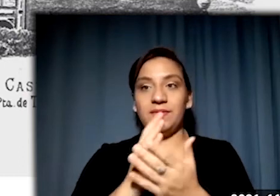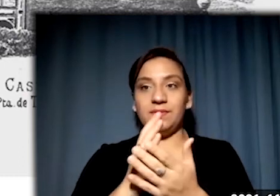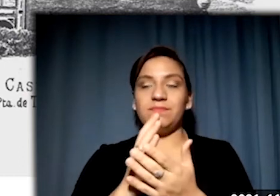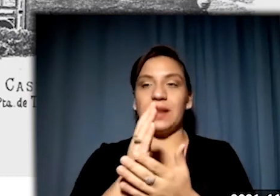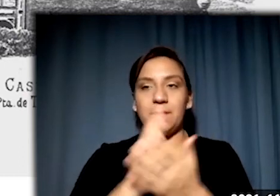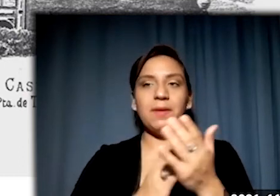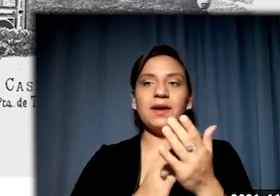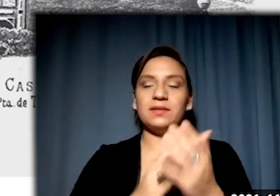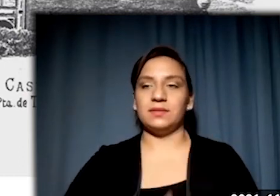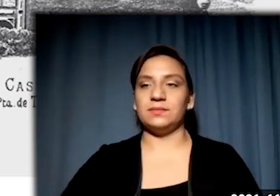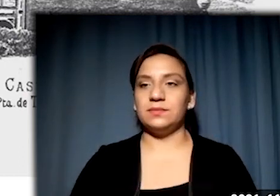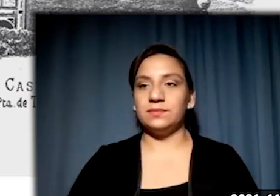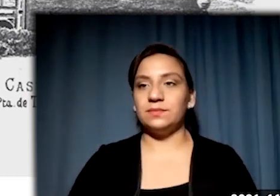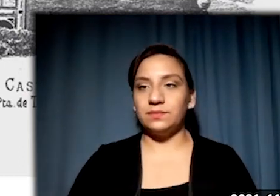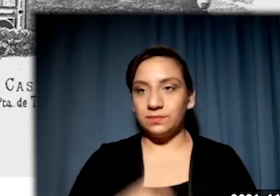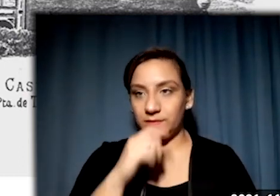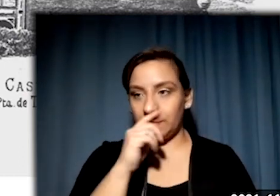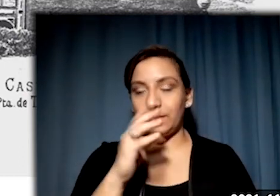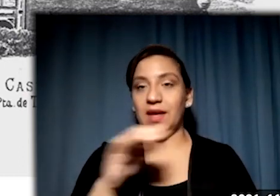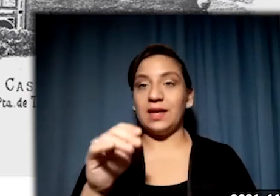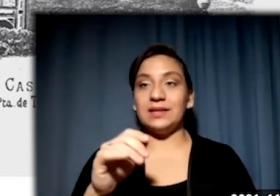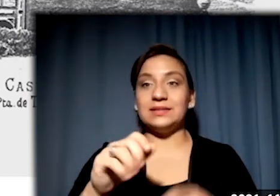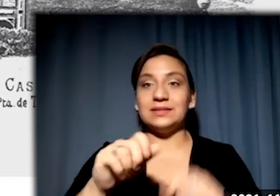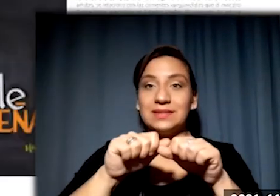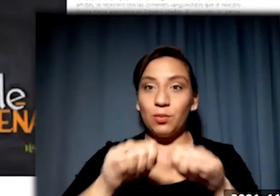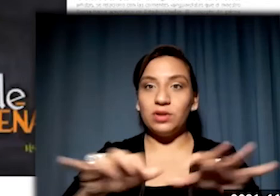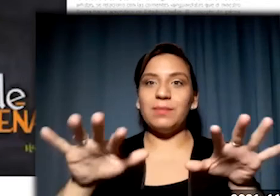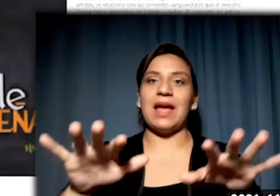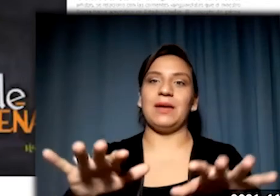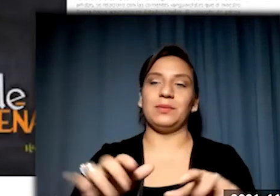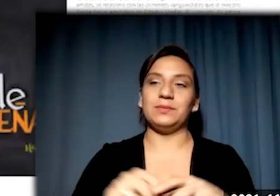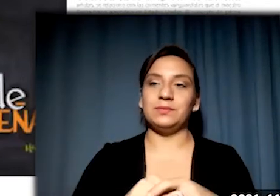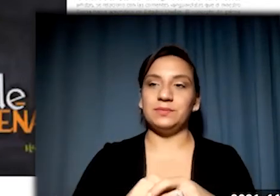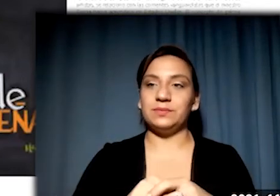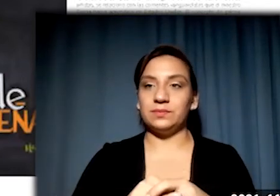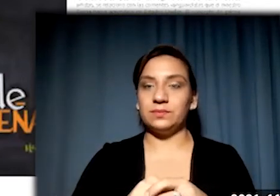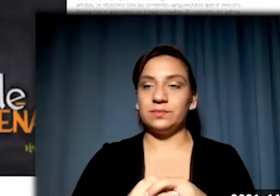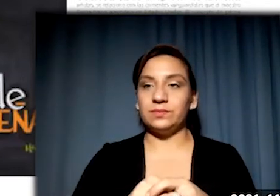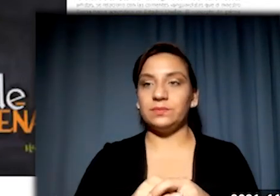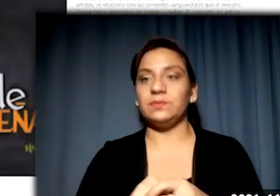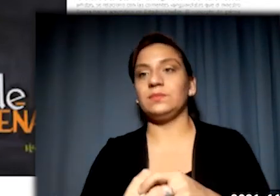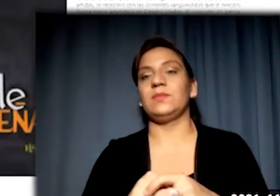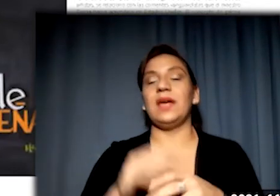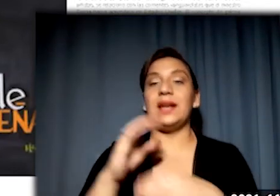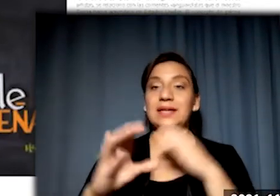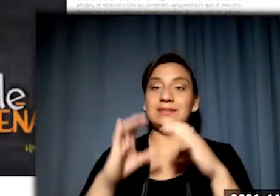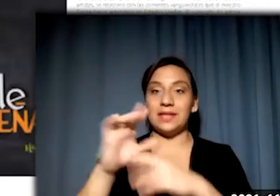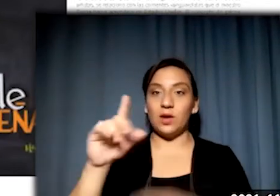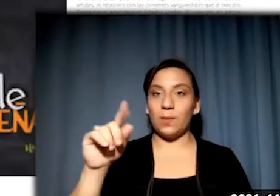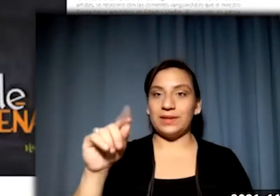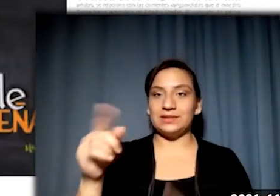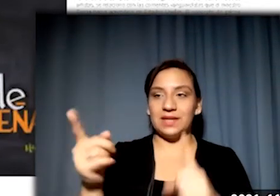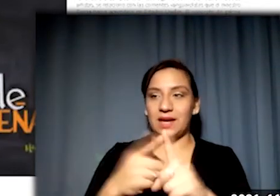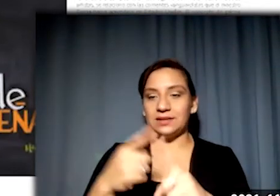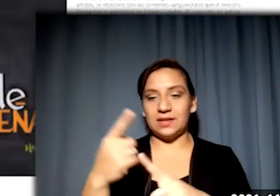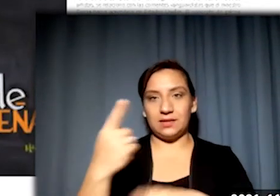the 20th century progressed up to the present day. The introduction is fundamental to